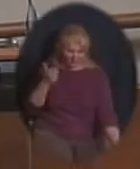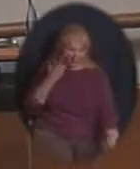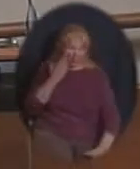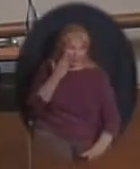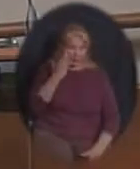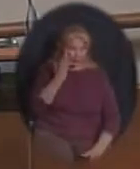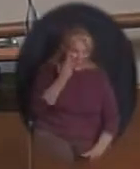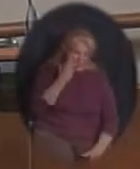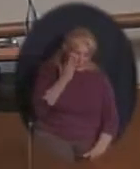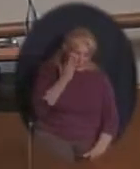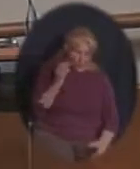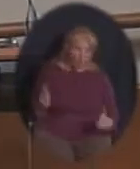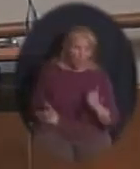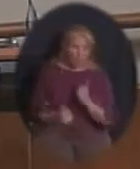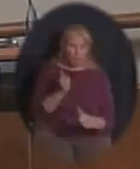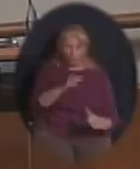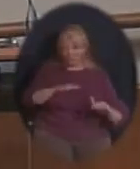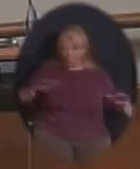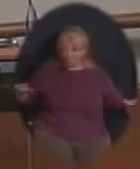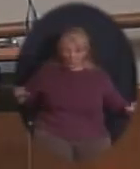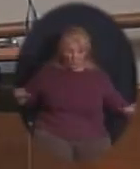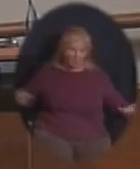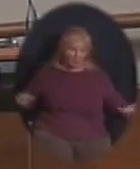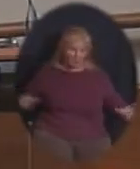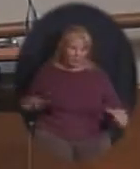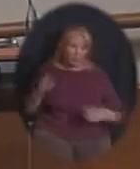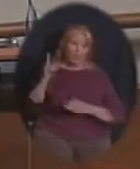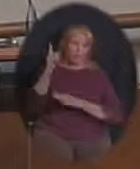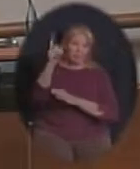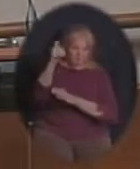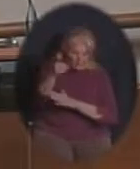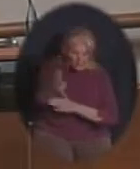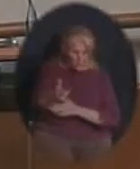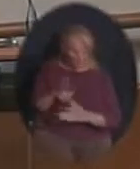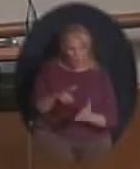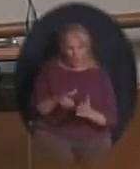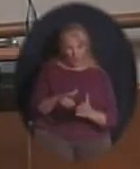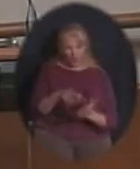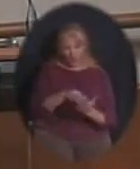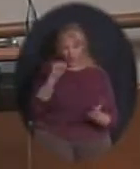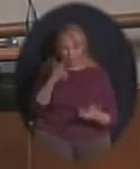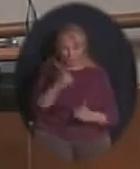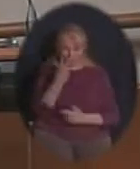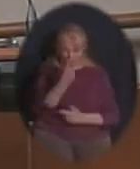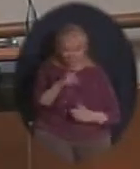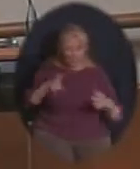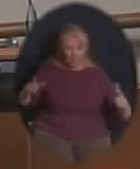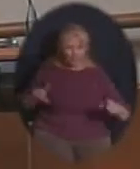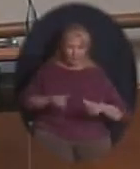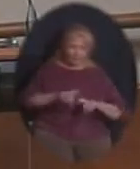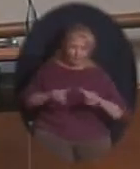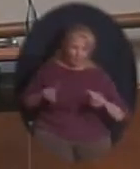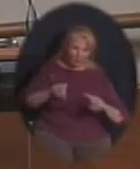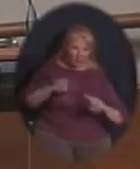need to have that opportunity. And I think that Olathe should help lead our country in doing that. And